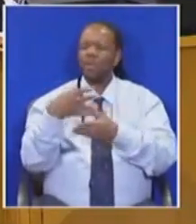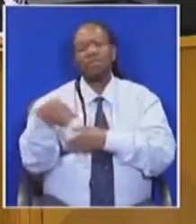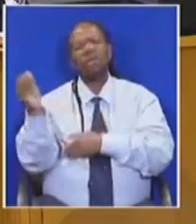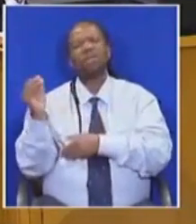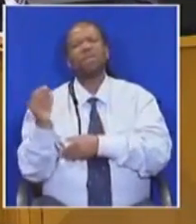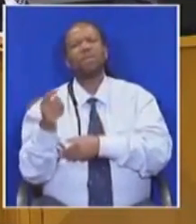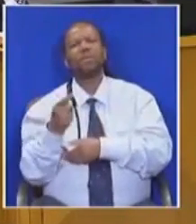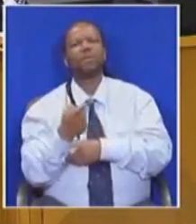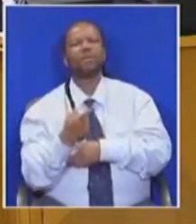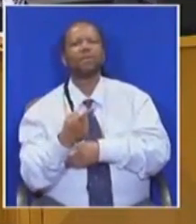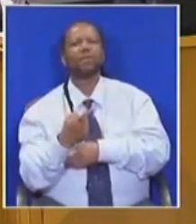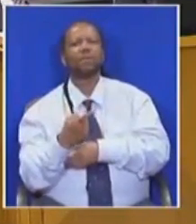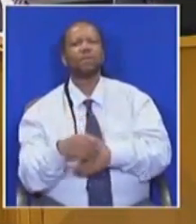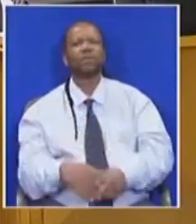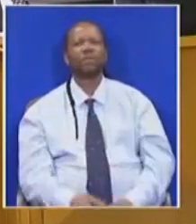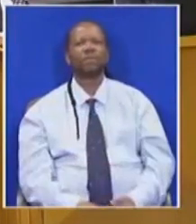puppet.